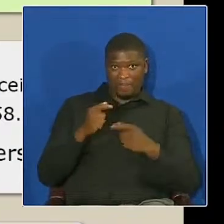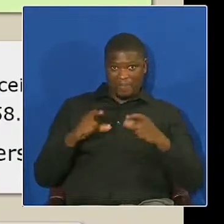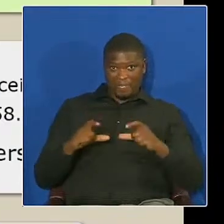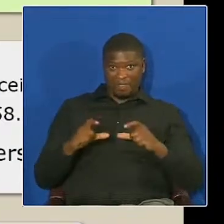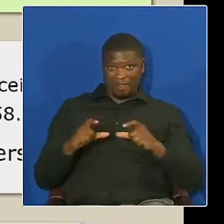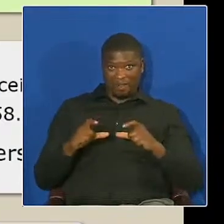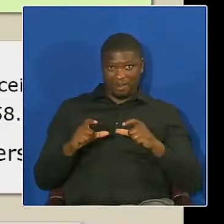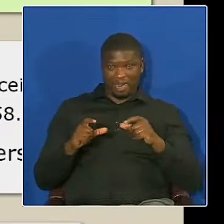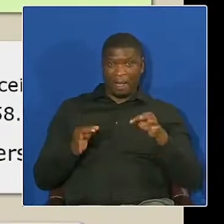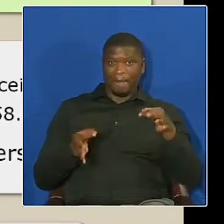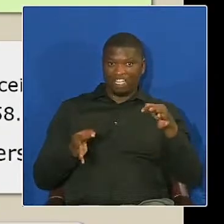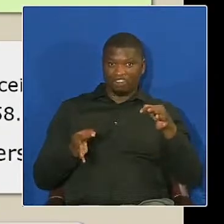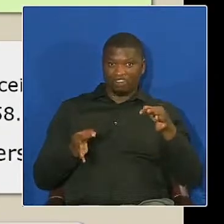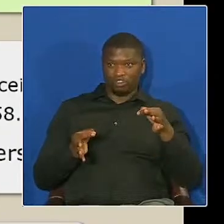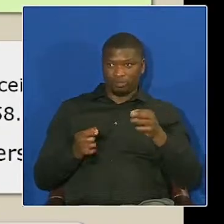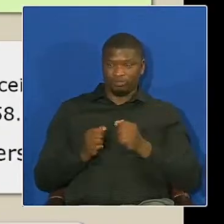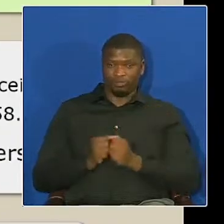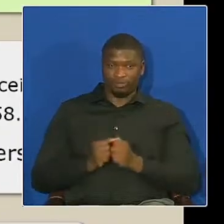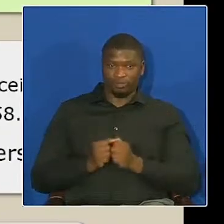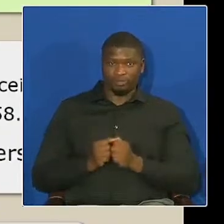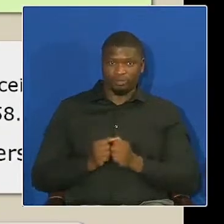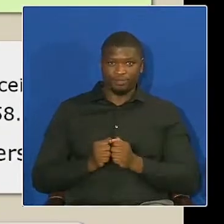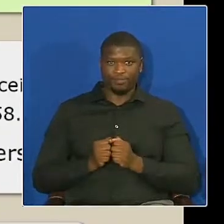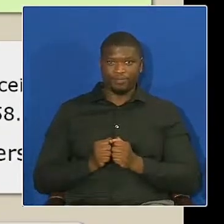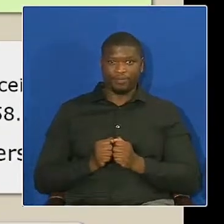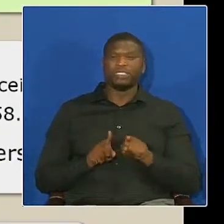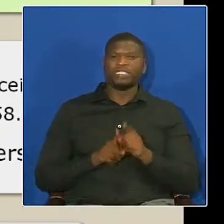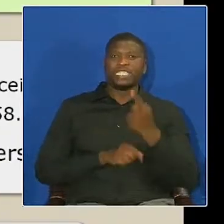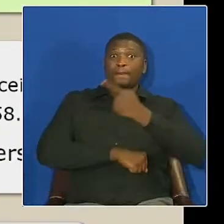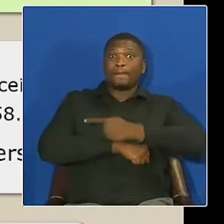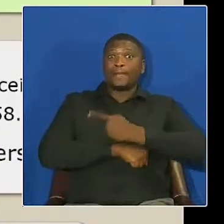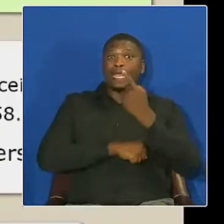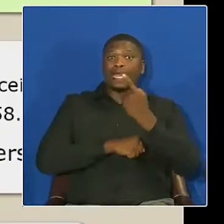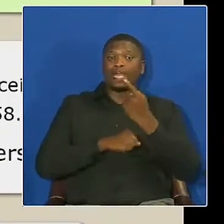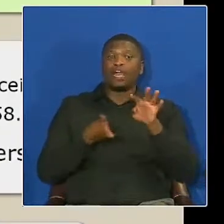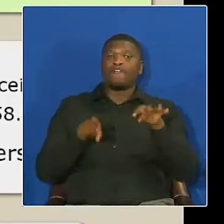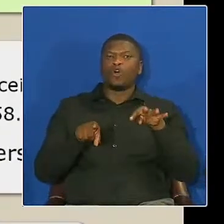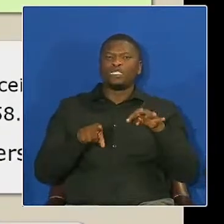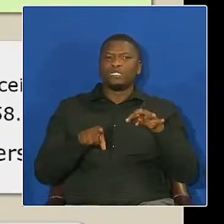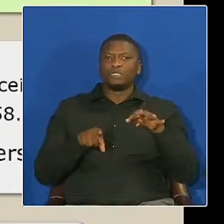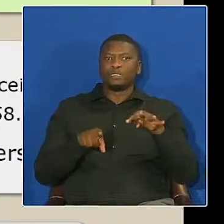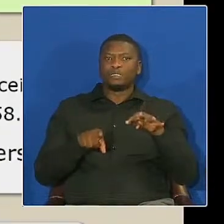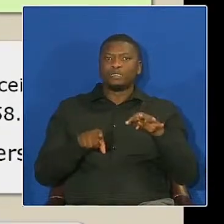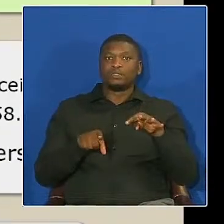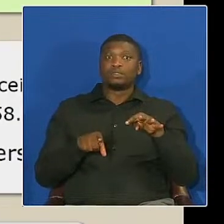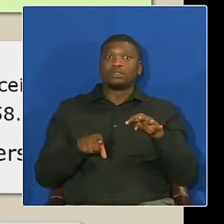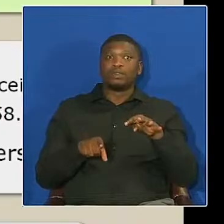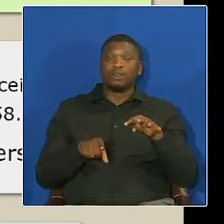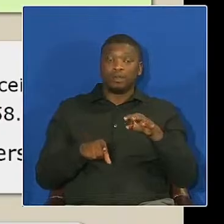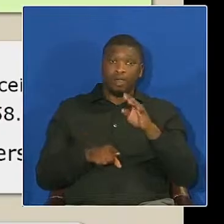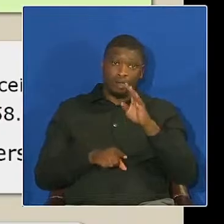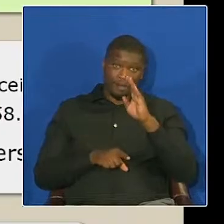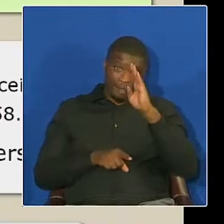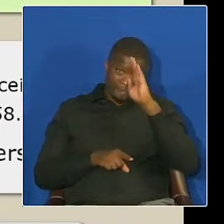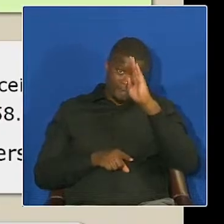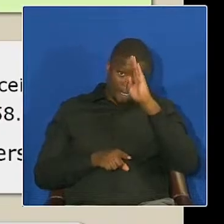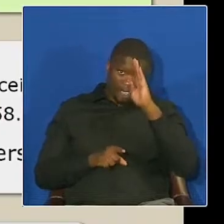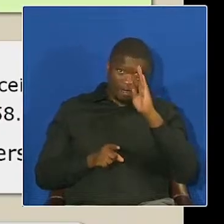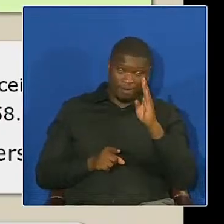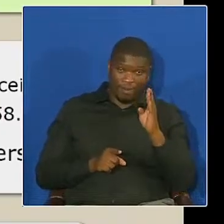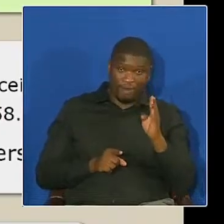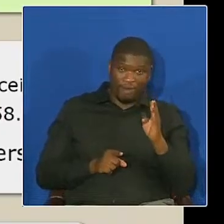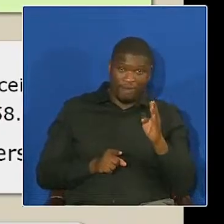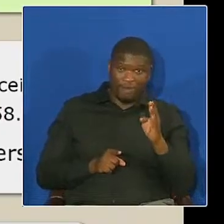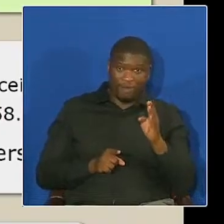and Mr. Matlala. On the same day, the 14th, Mr. Mokhozi is